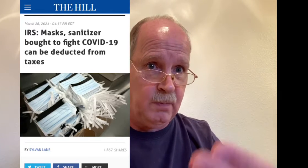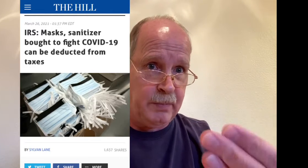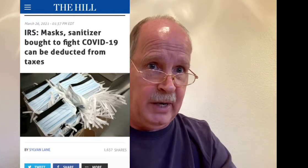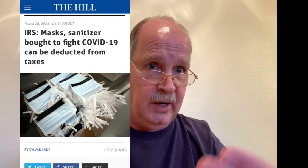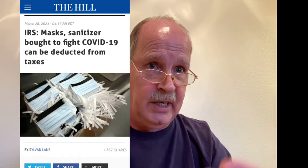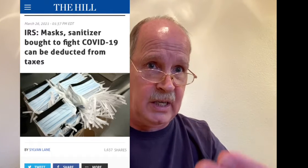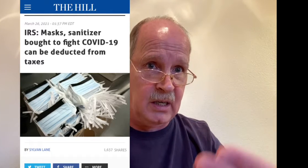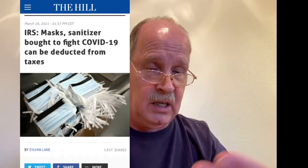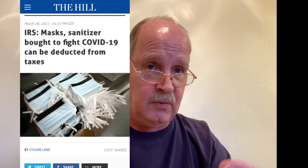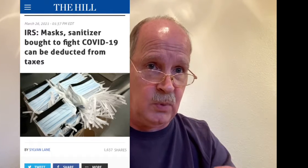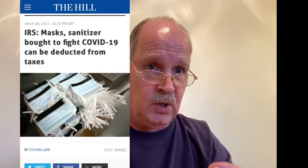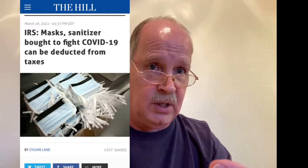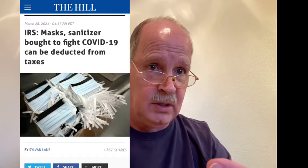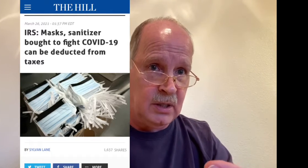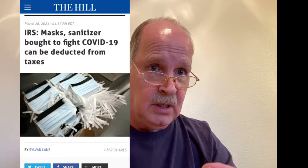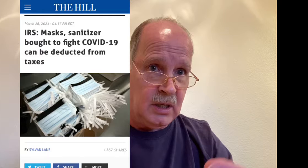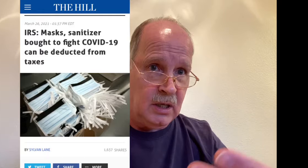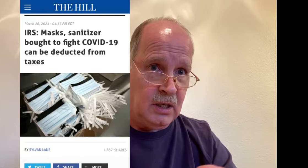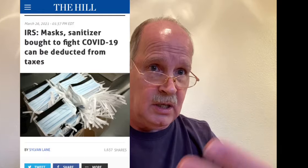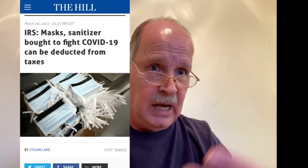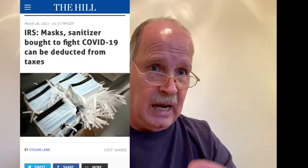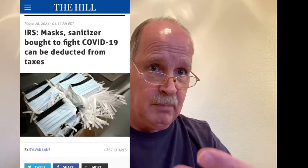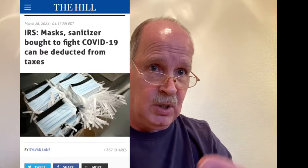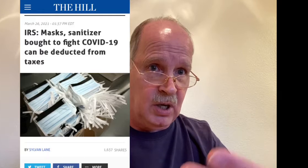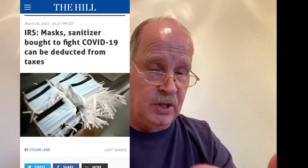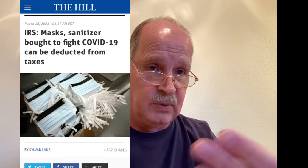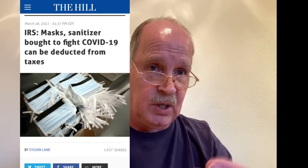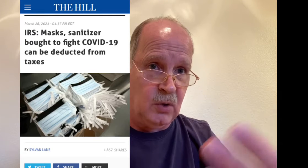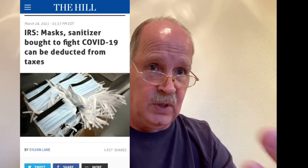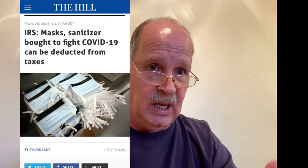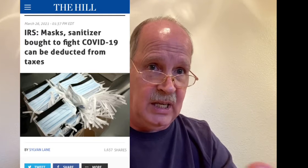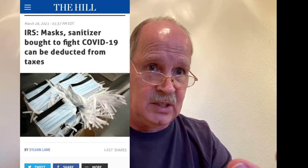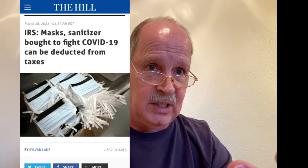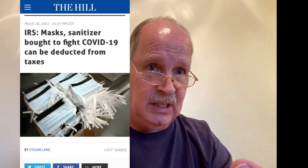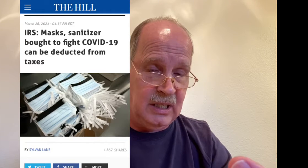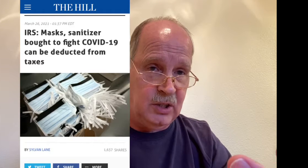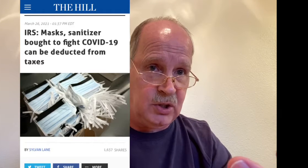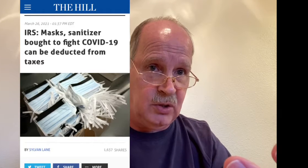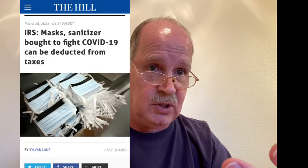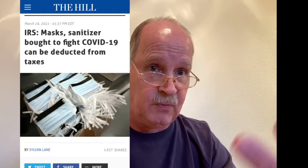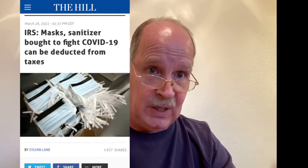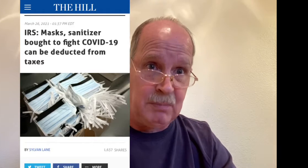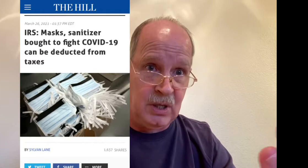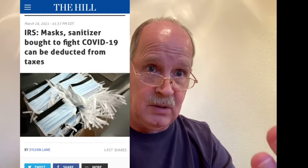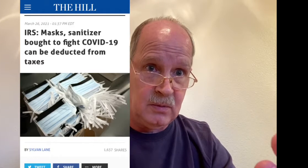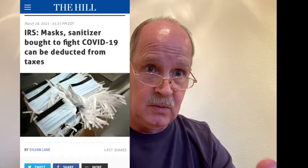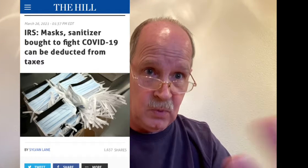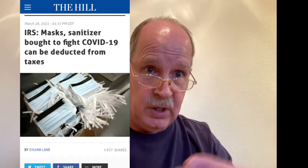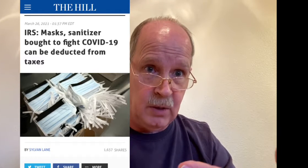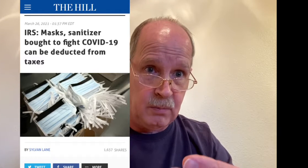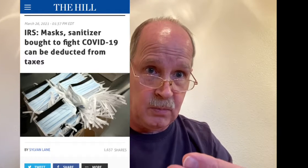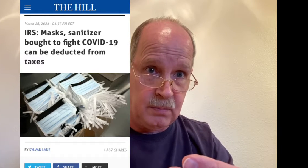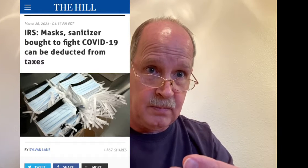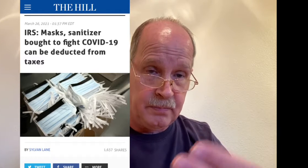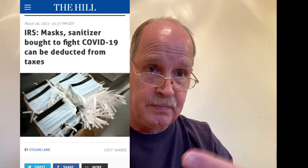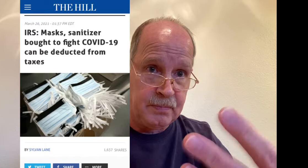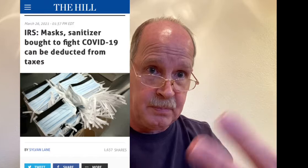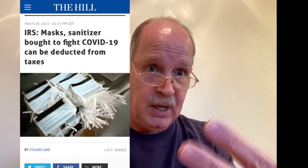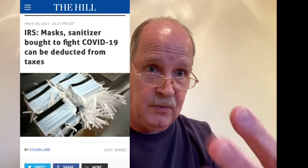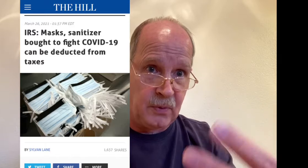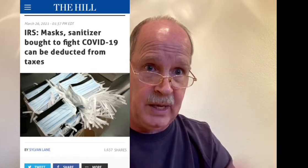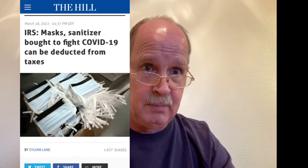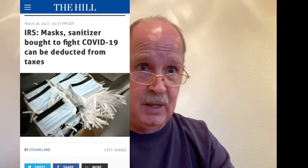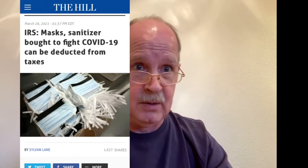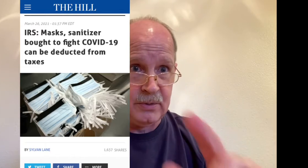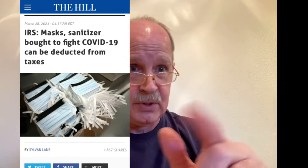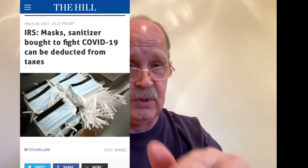you buried a loved one because of COVID-19 issues, FEMA will help pay